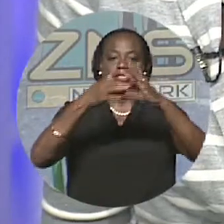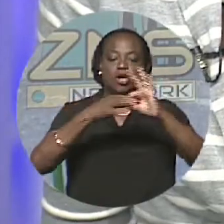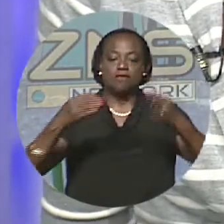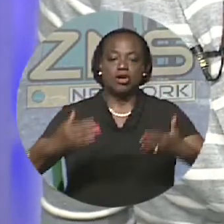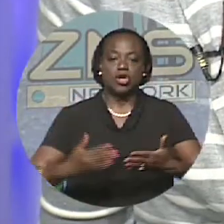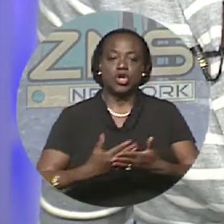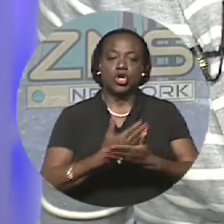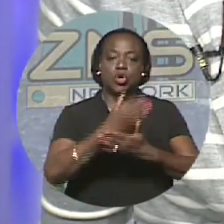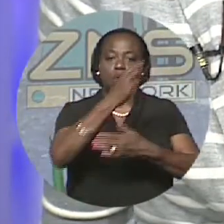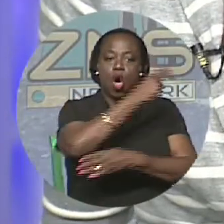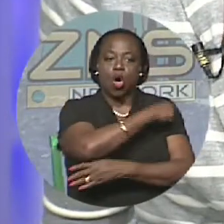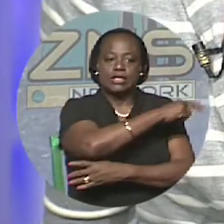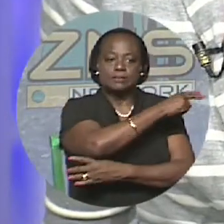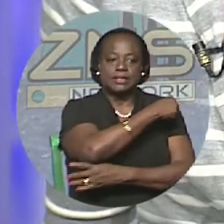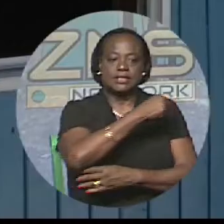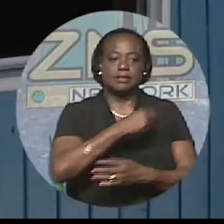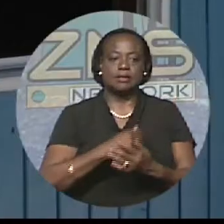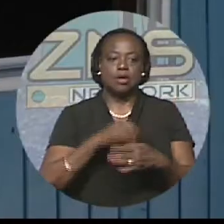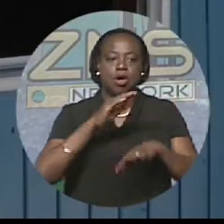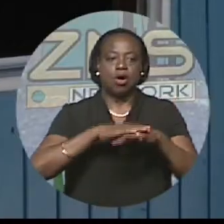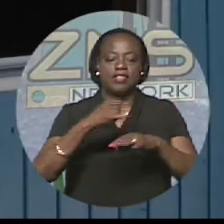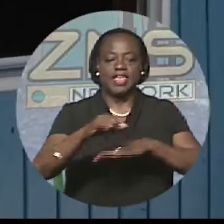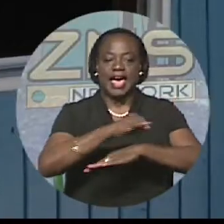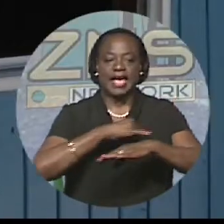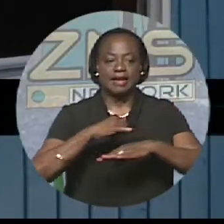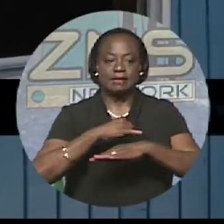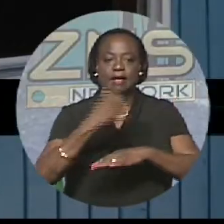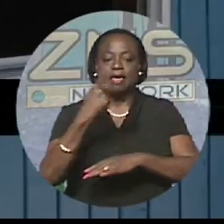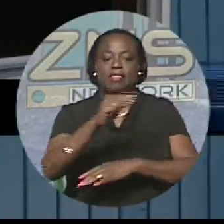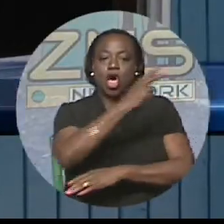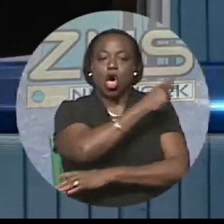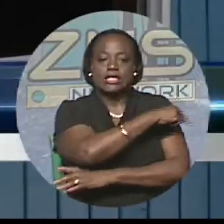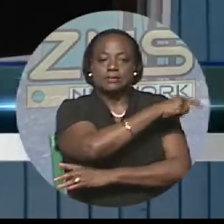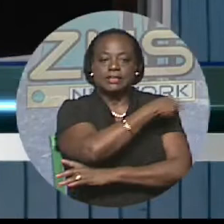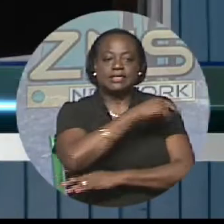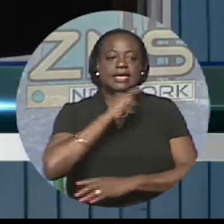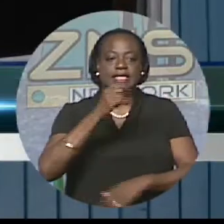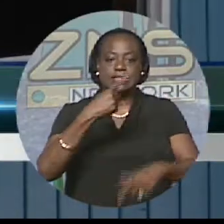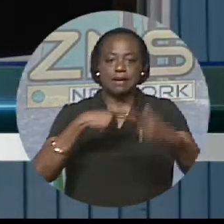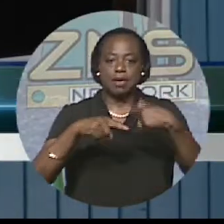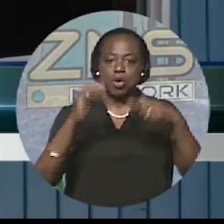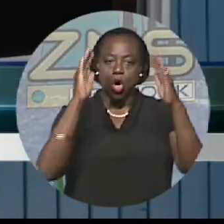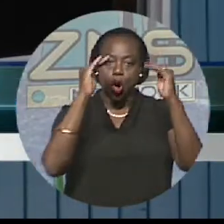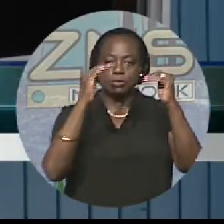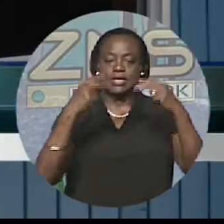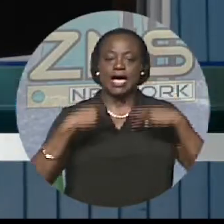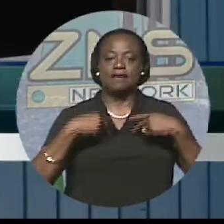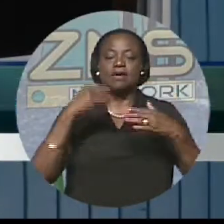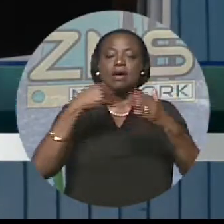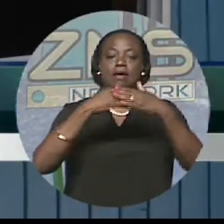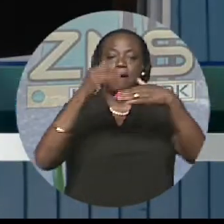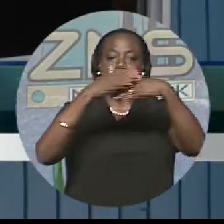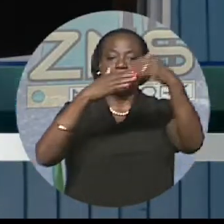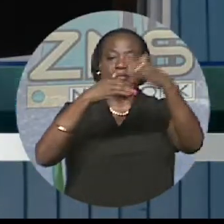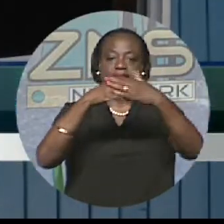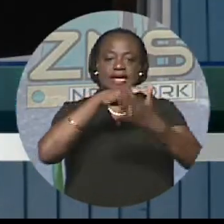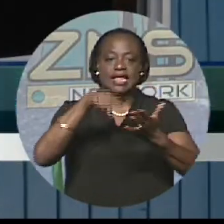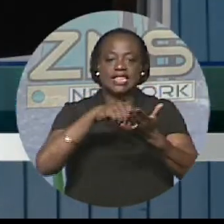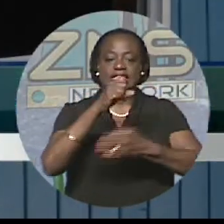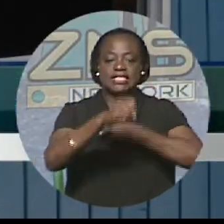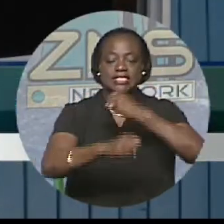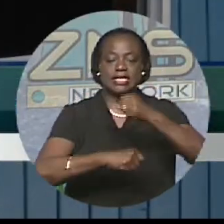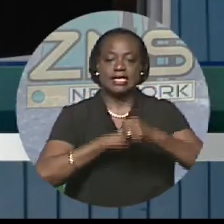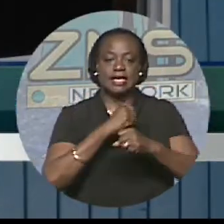island. The hospital is coming. We hope to have construction begin this year for that, so